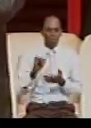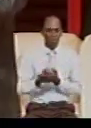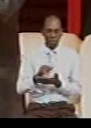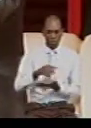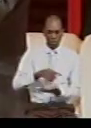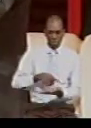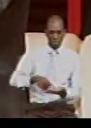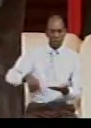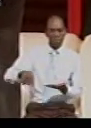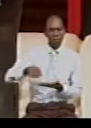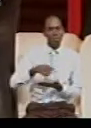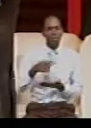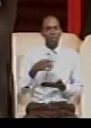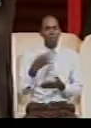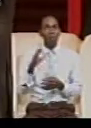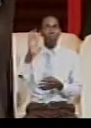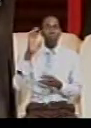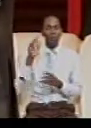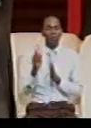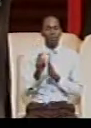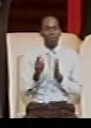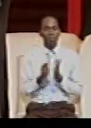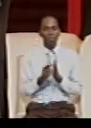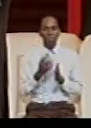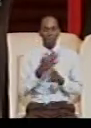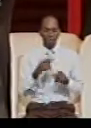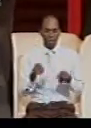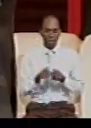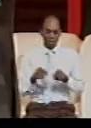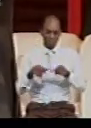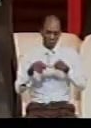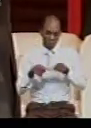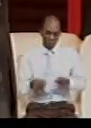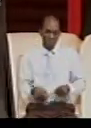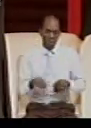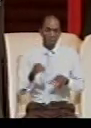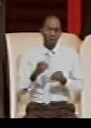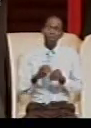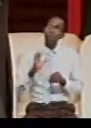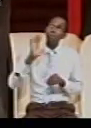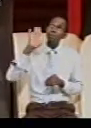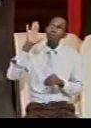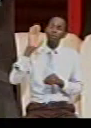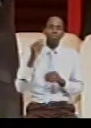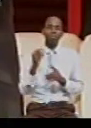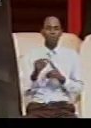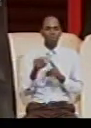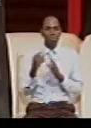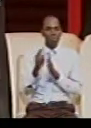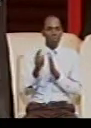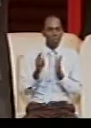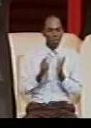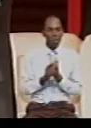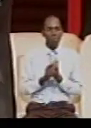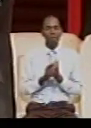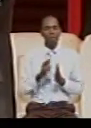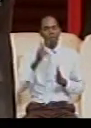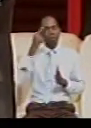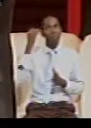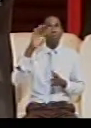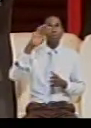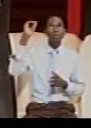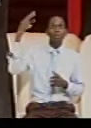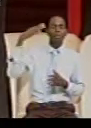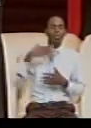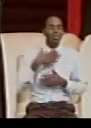And in that circle, as we abide in him, depending on his grace, enjoying his